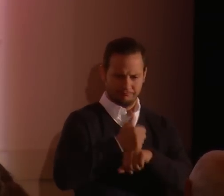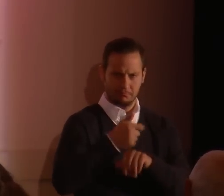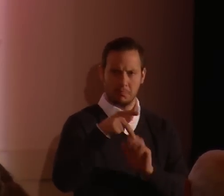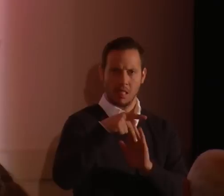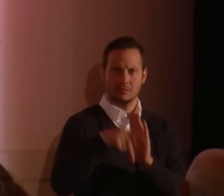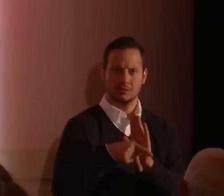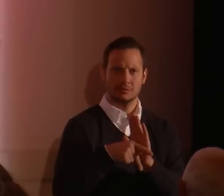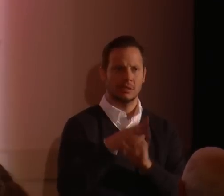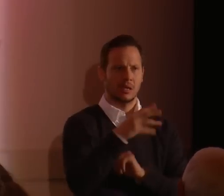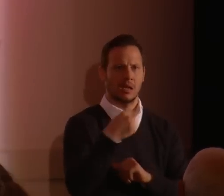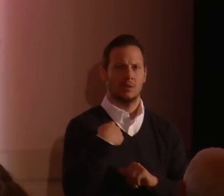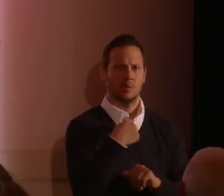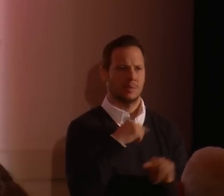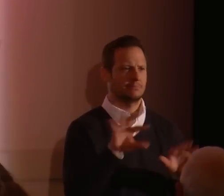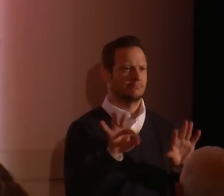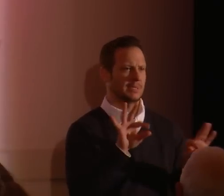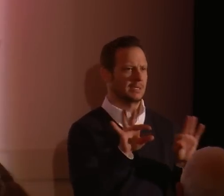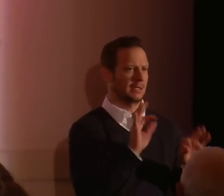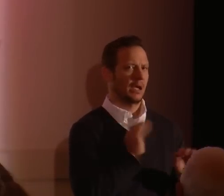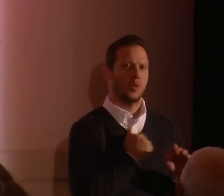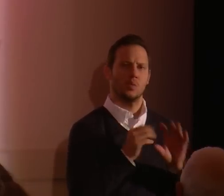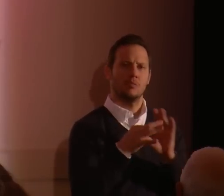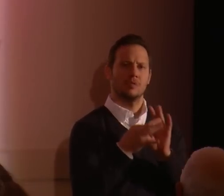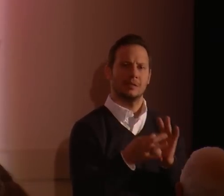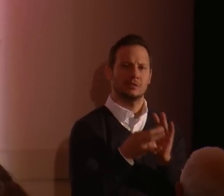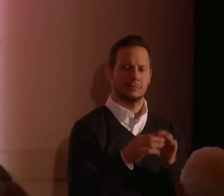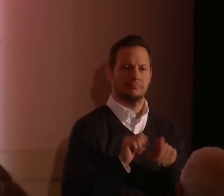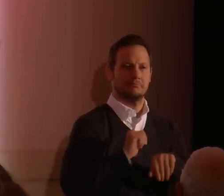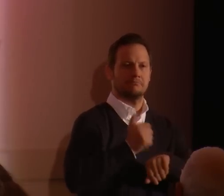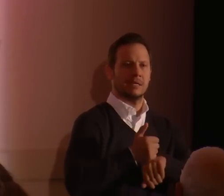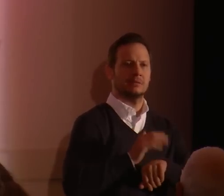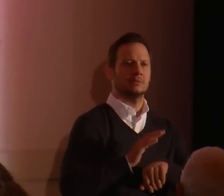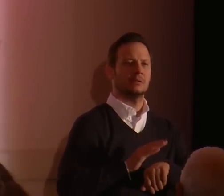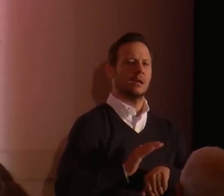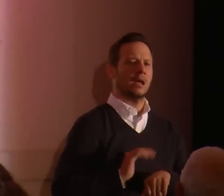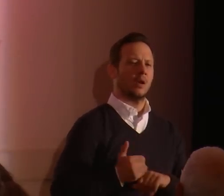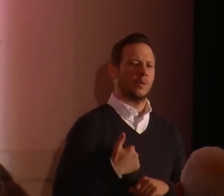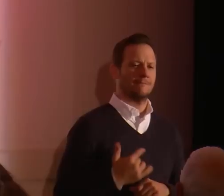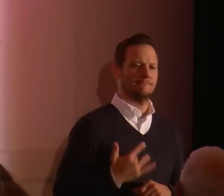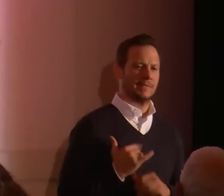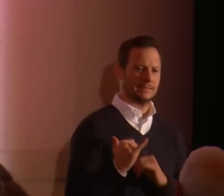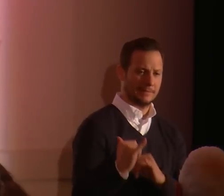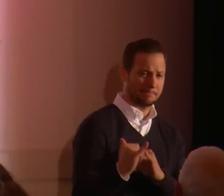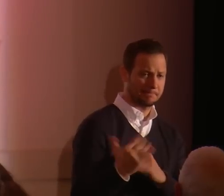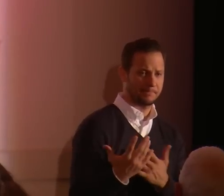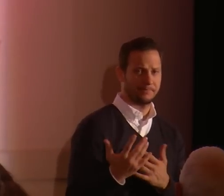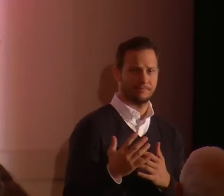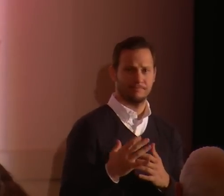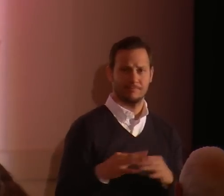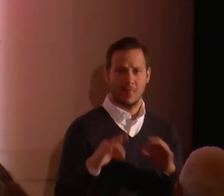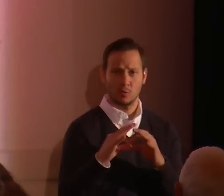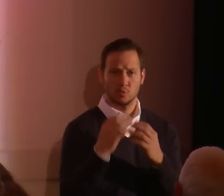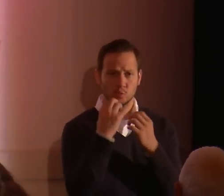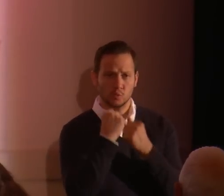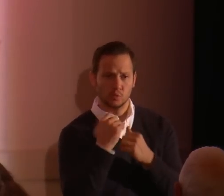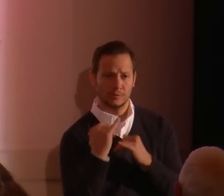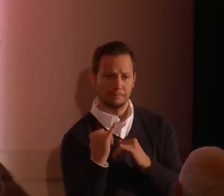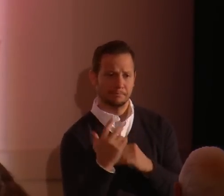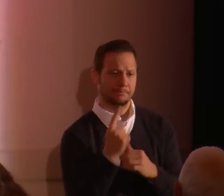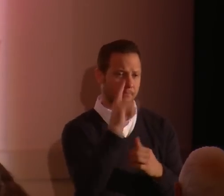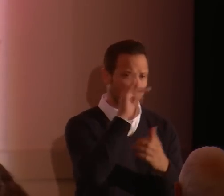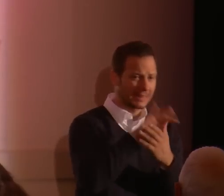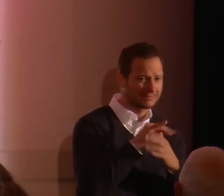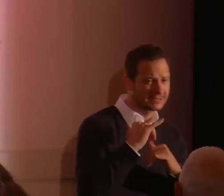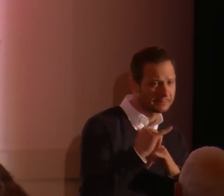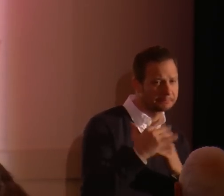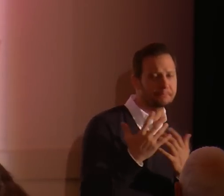choose relationships based on likeness, connection, similarity, values, and beliefs.